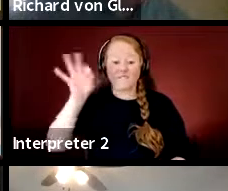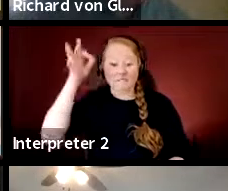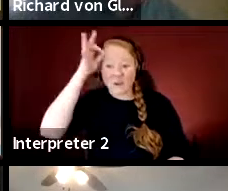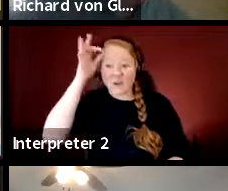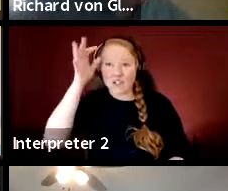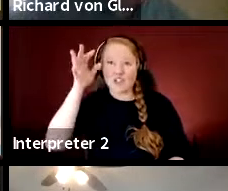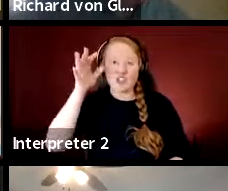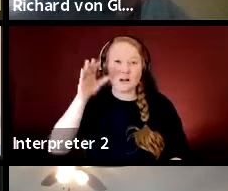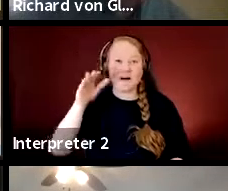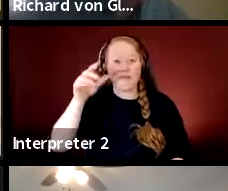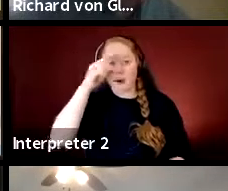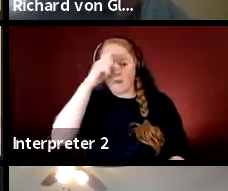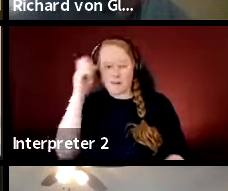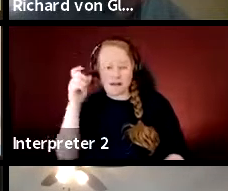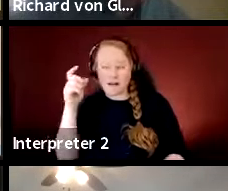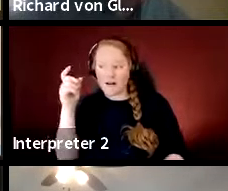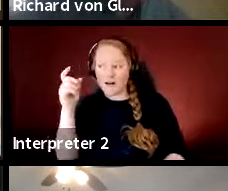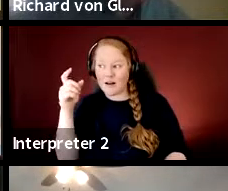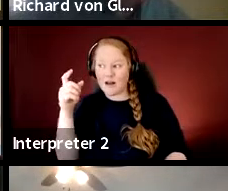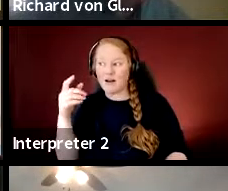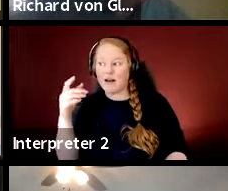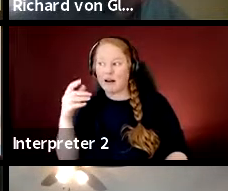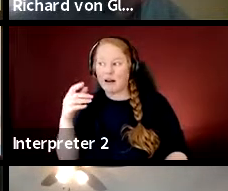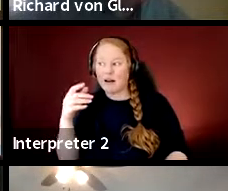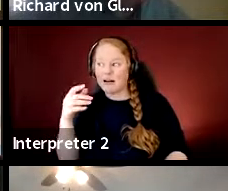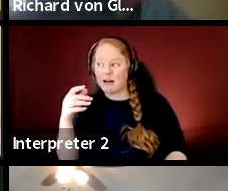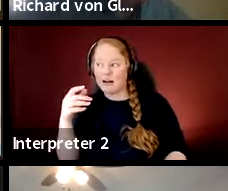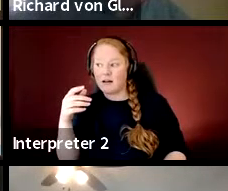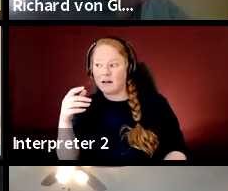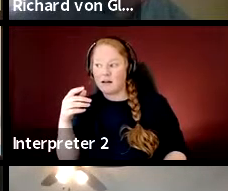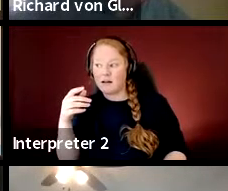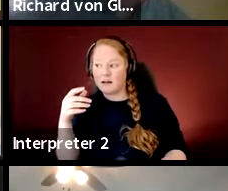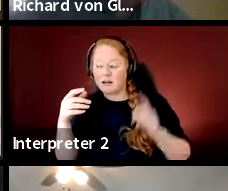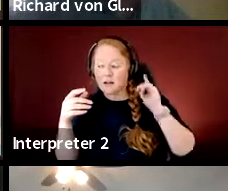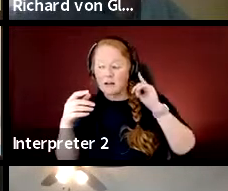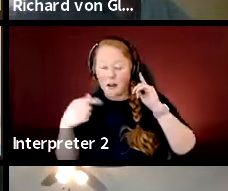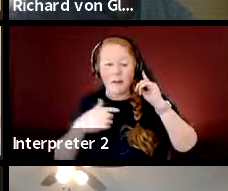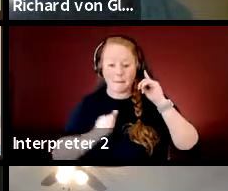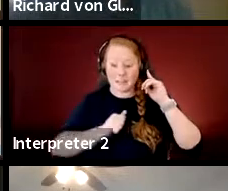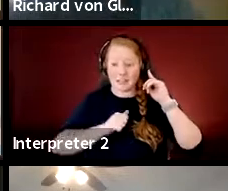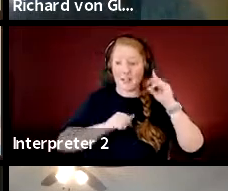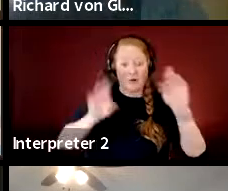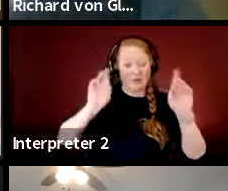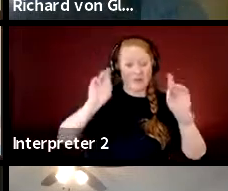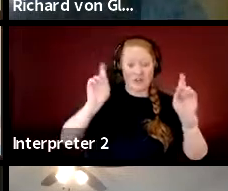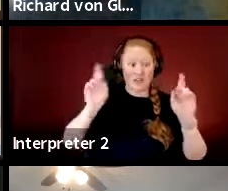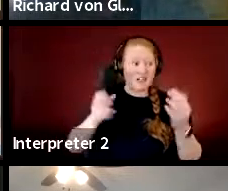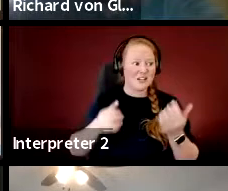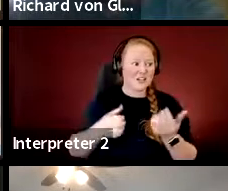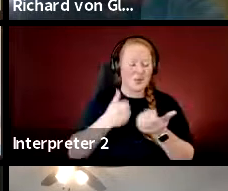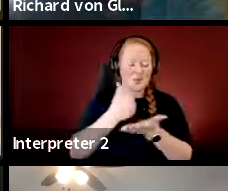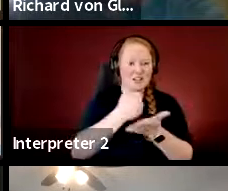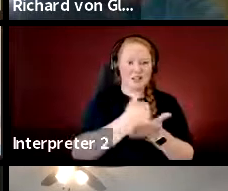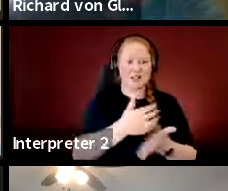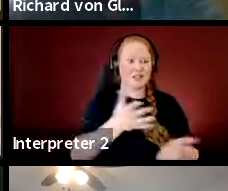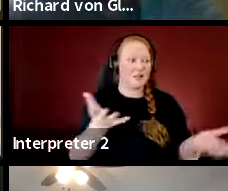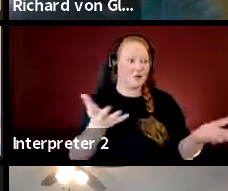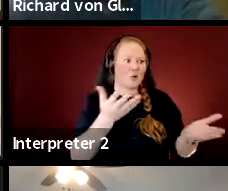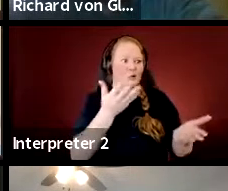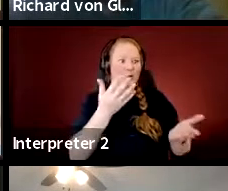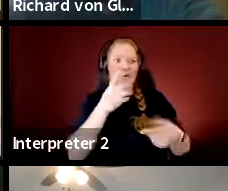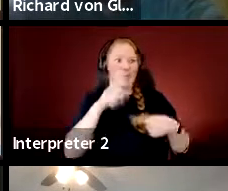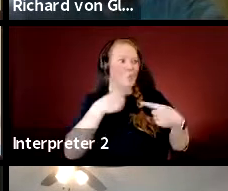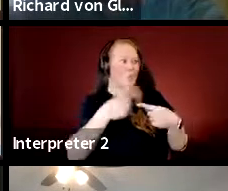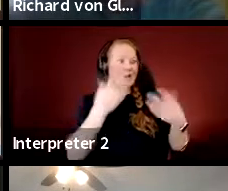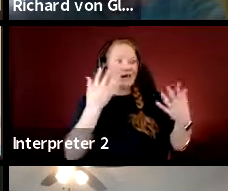and myself personally stand ready and able to assist whenever and wherever